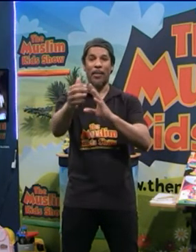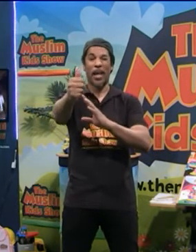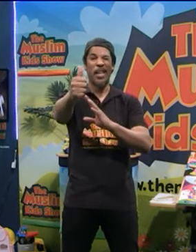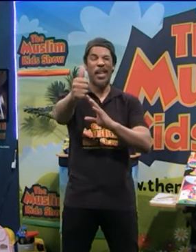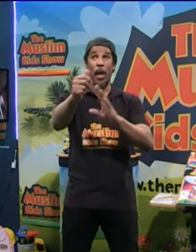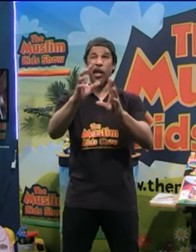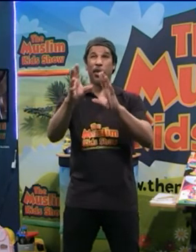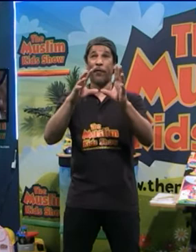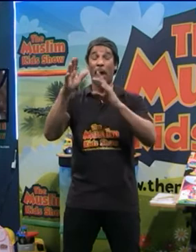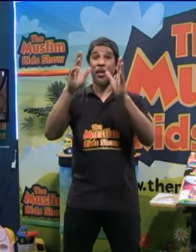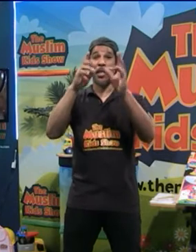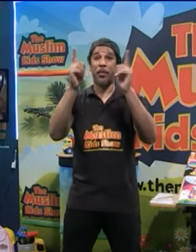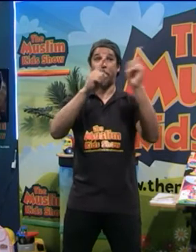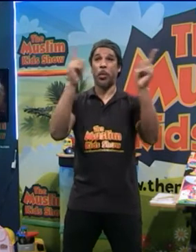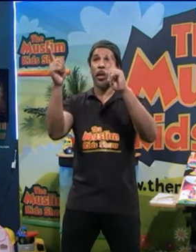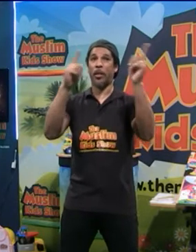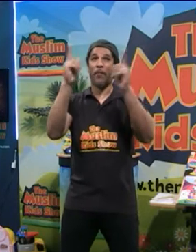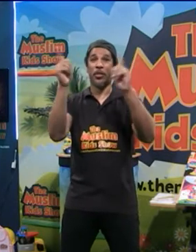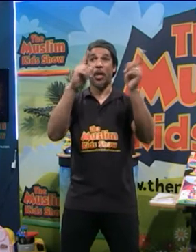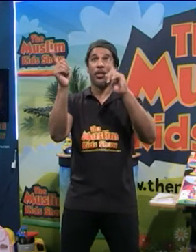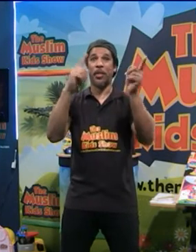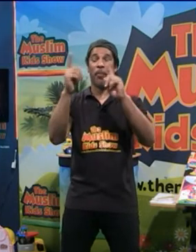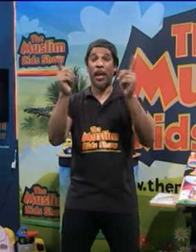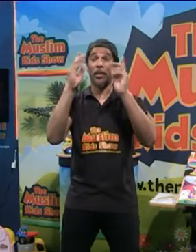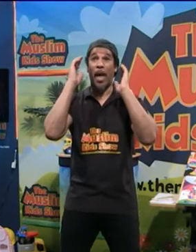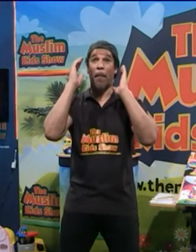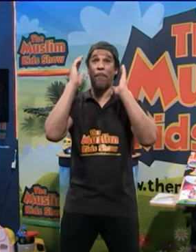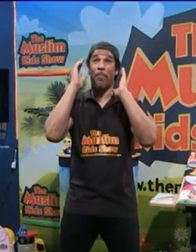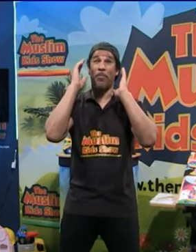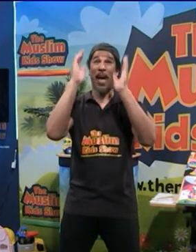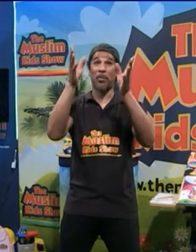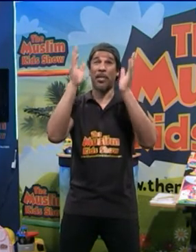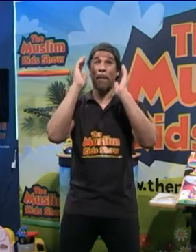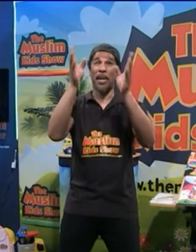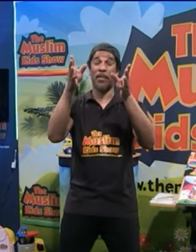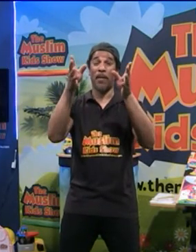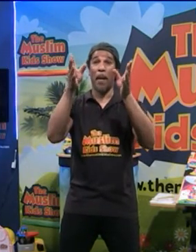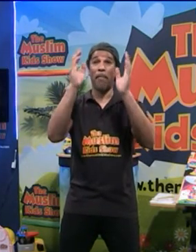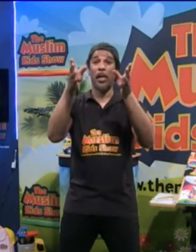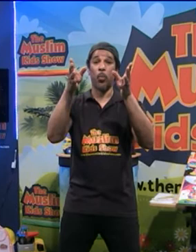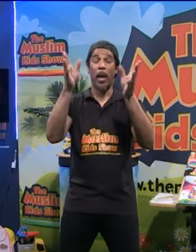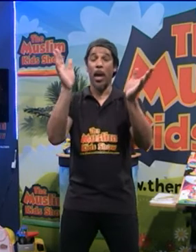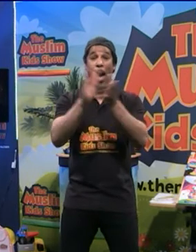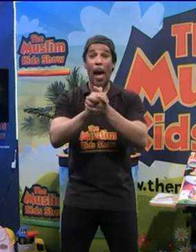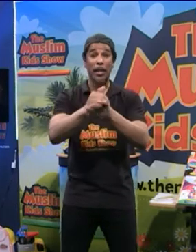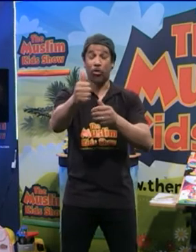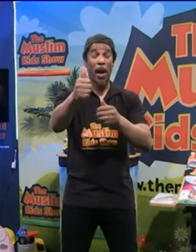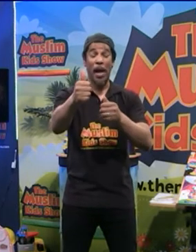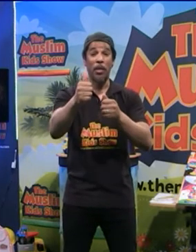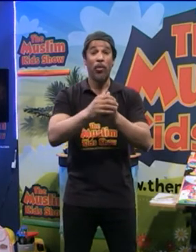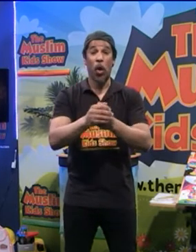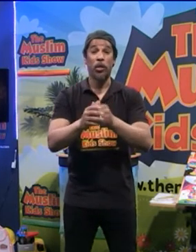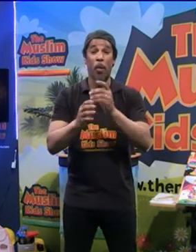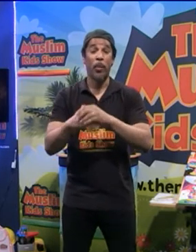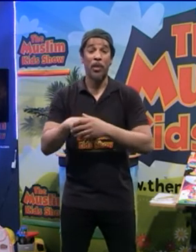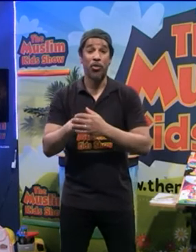parallax technique to find the distance between different stars and different planets that are thousands and billions of miles away. I tried it and